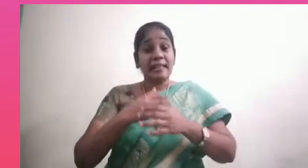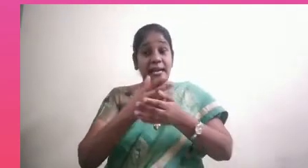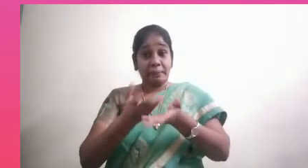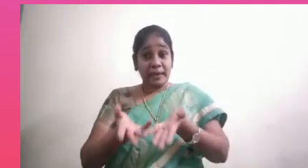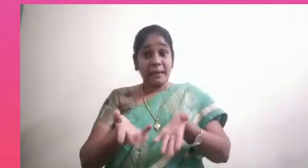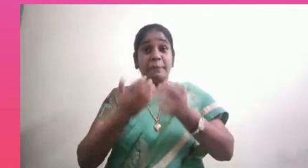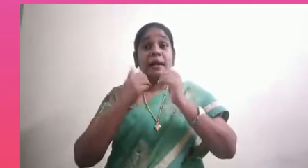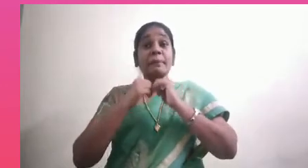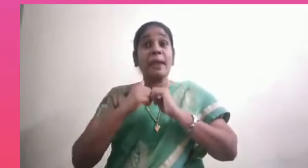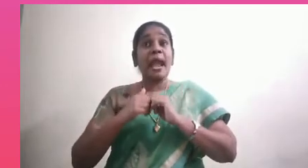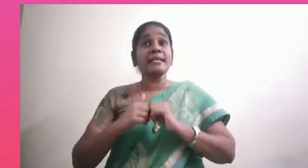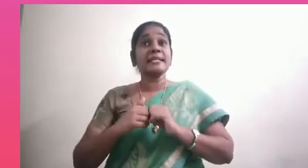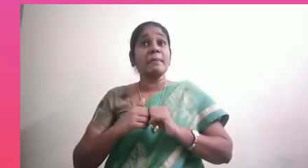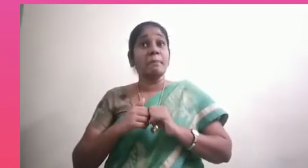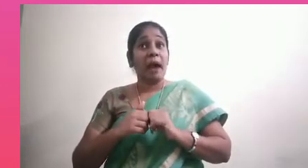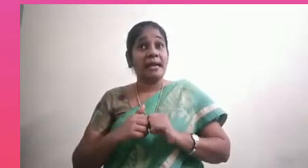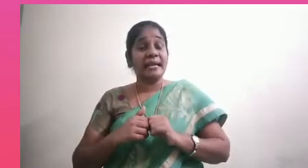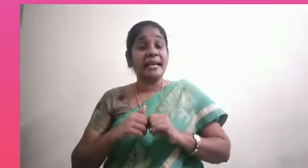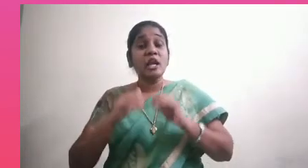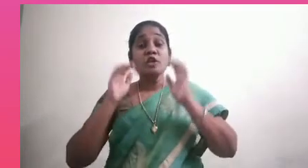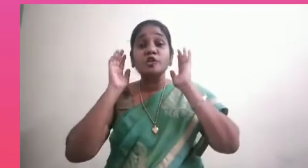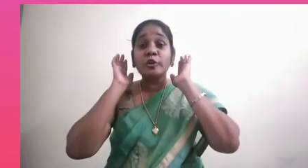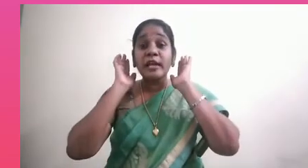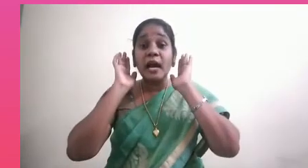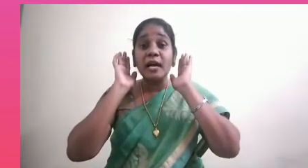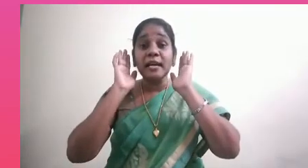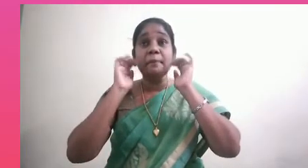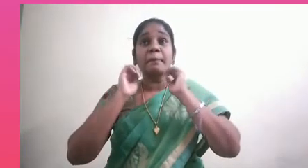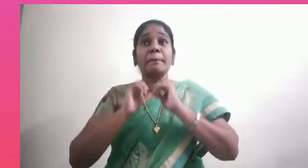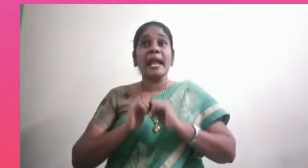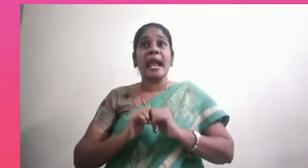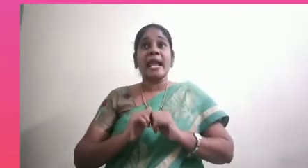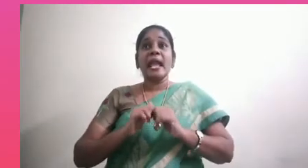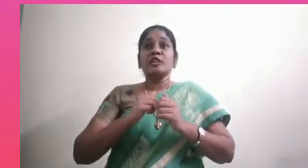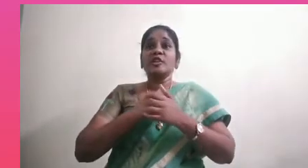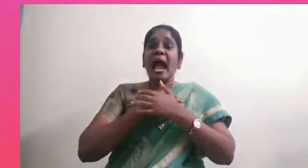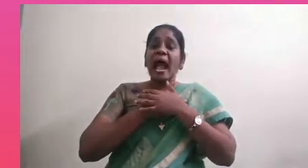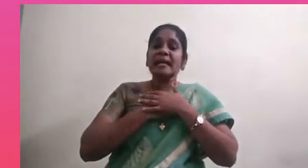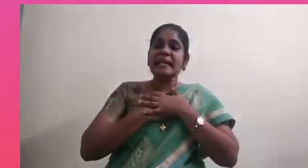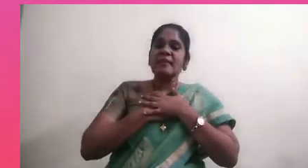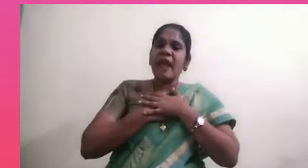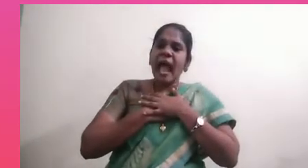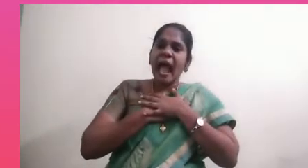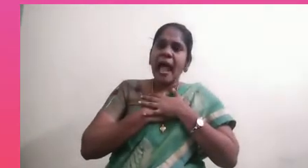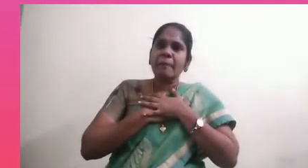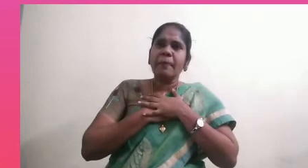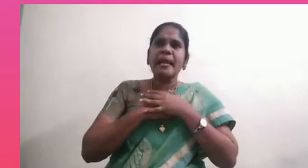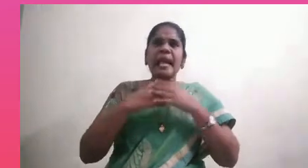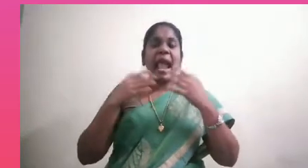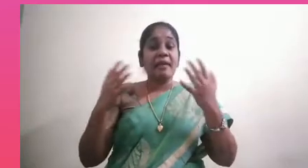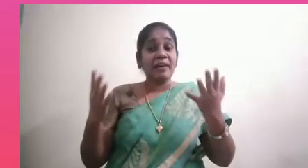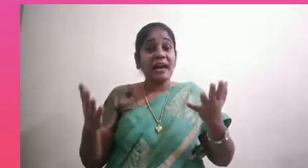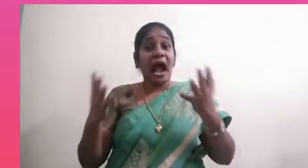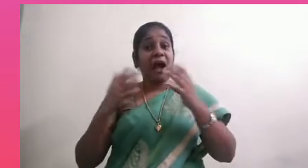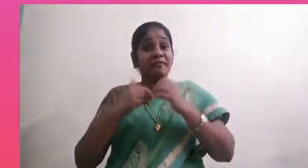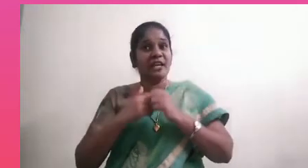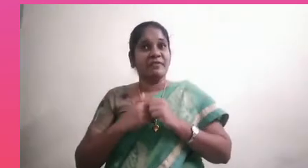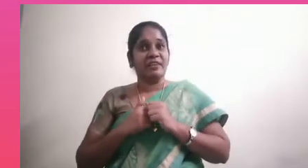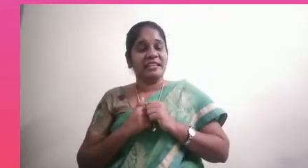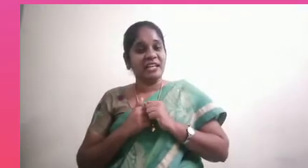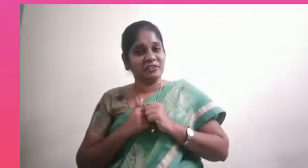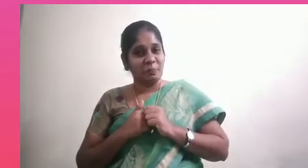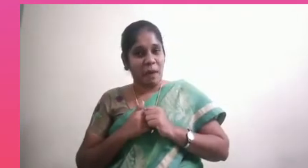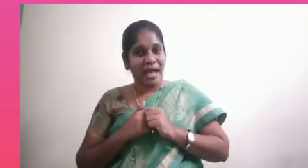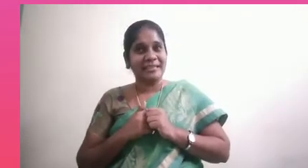harp that people paid him money to hear him play. Jack lived happily ever